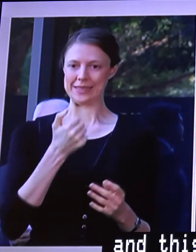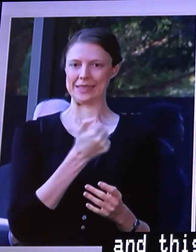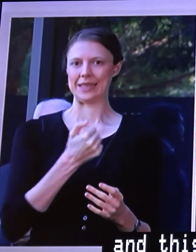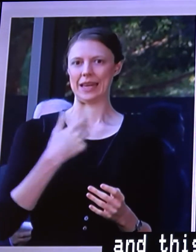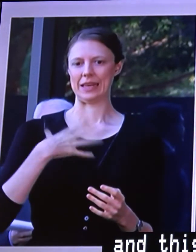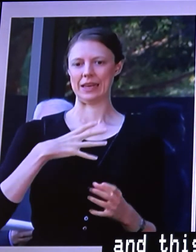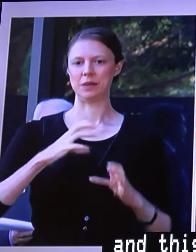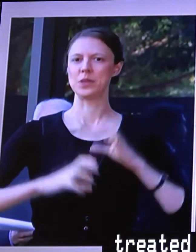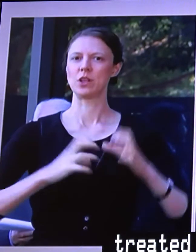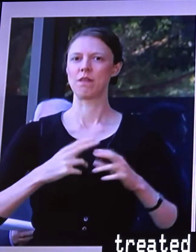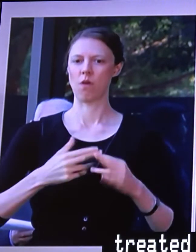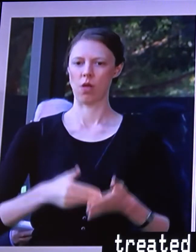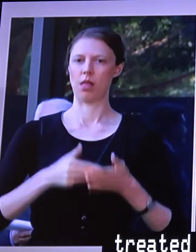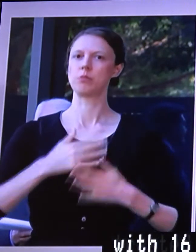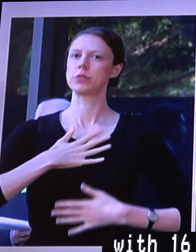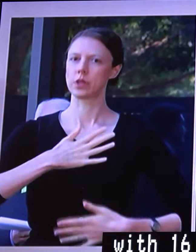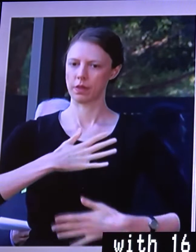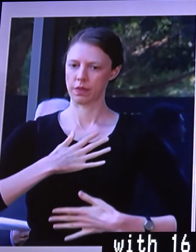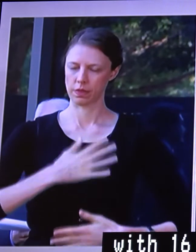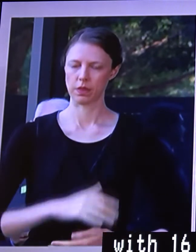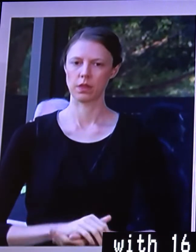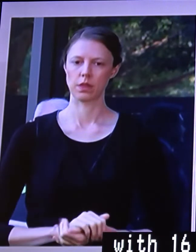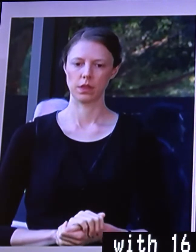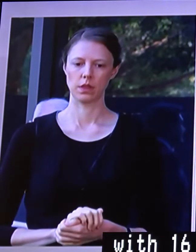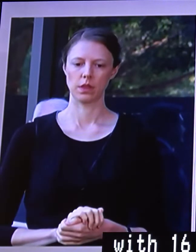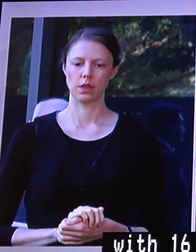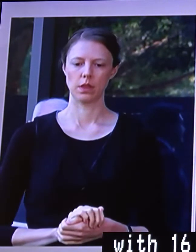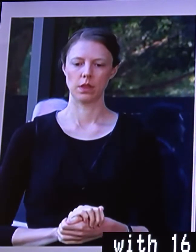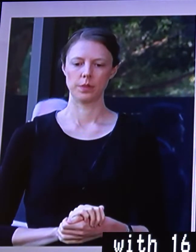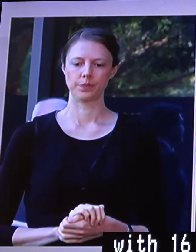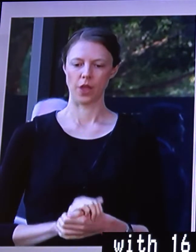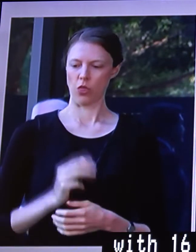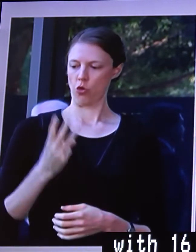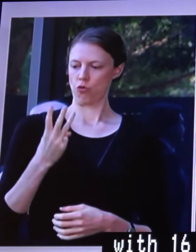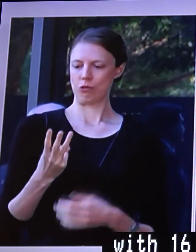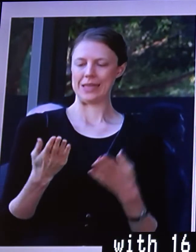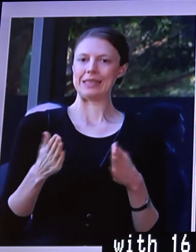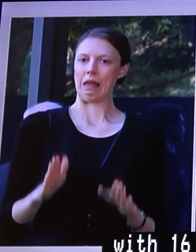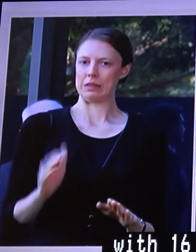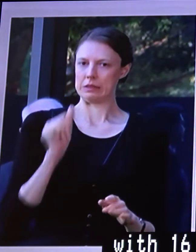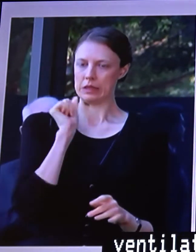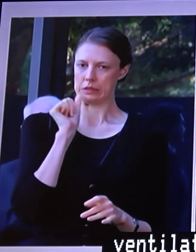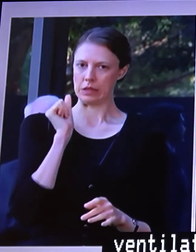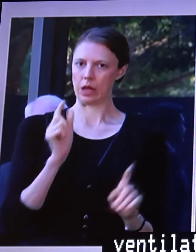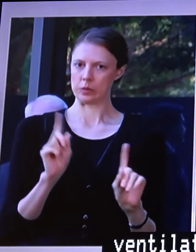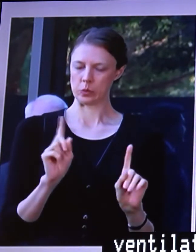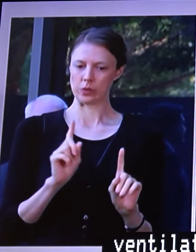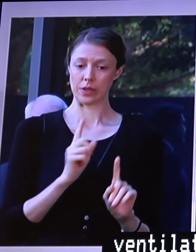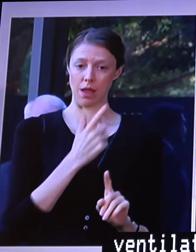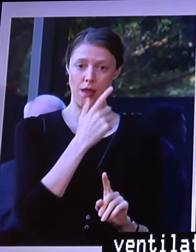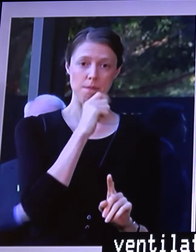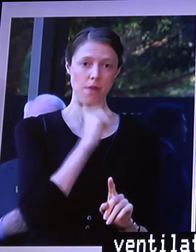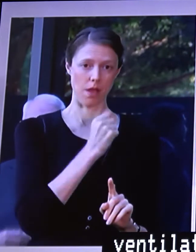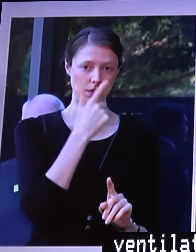ventilators. The 3 further deaths relate to a 75-year-old gentleman who passed away in St George